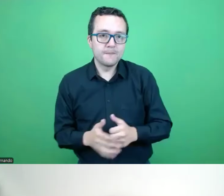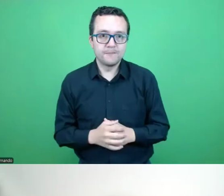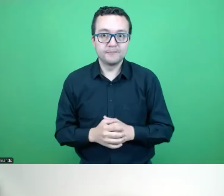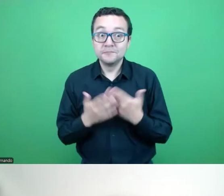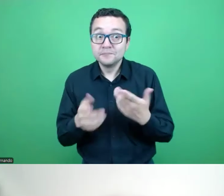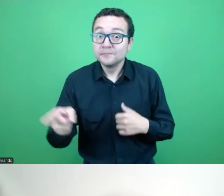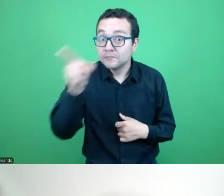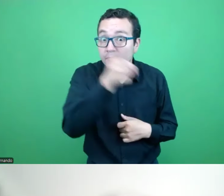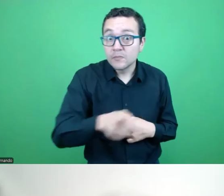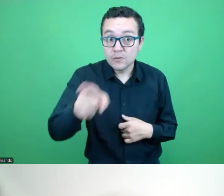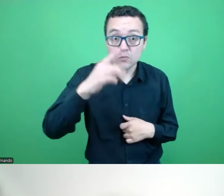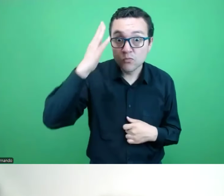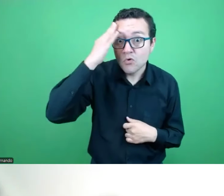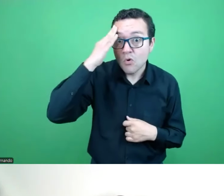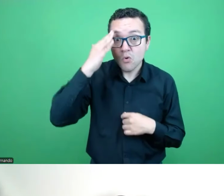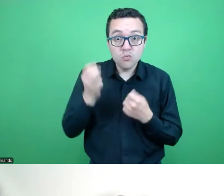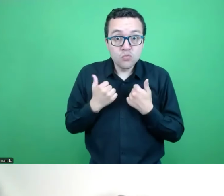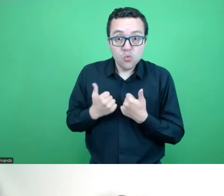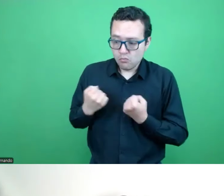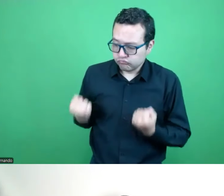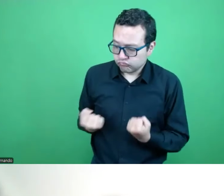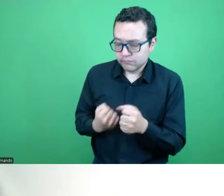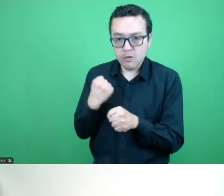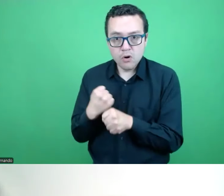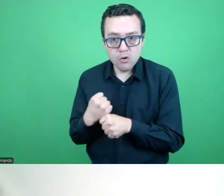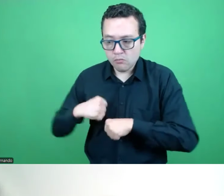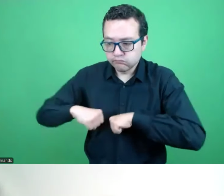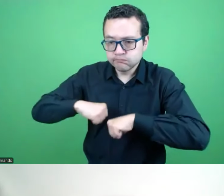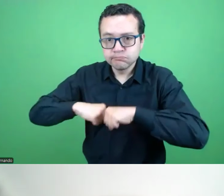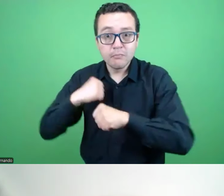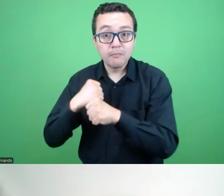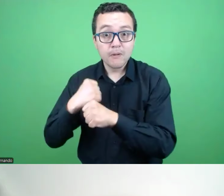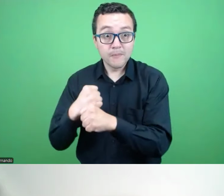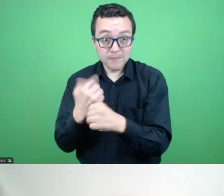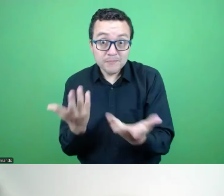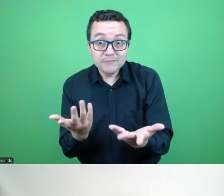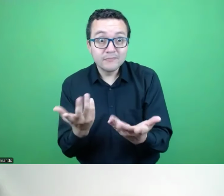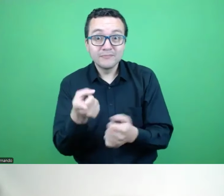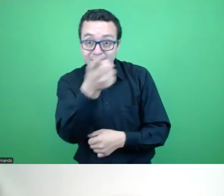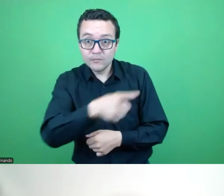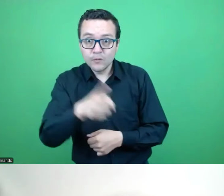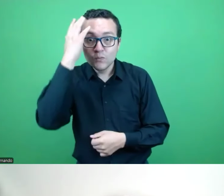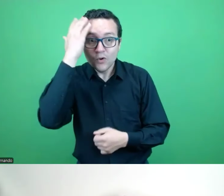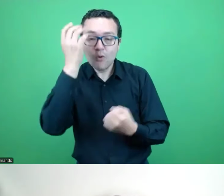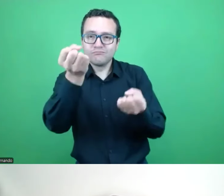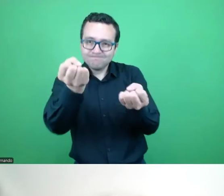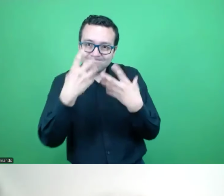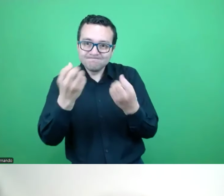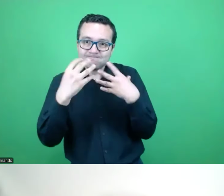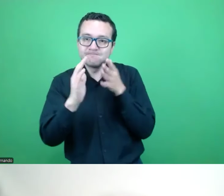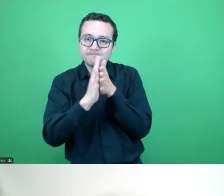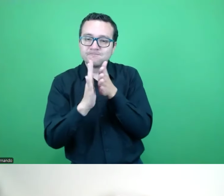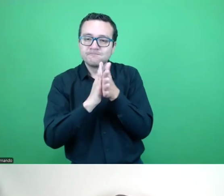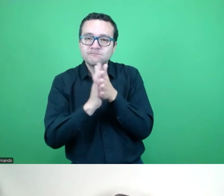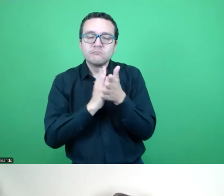talk about the topic in an innovative way, please do let us know, and we would be happy